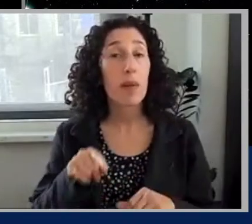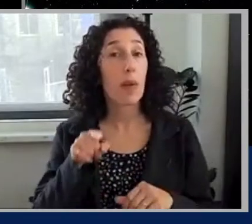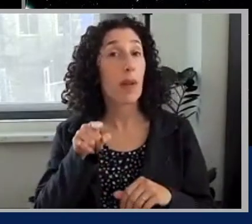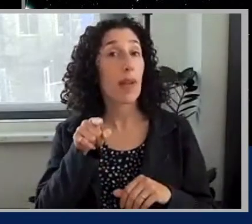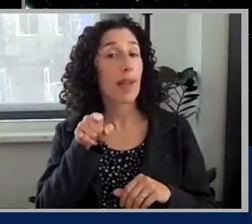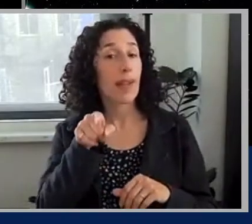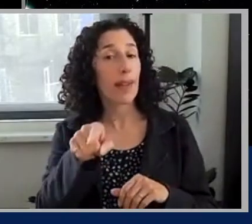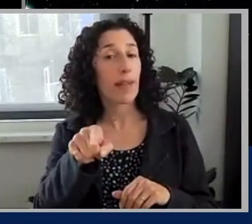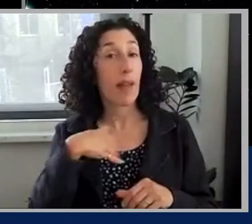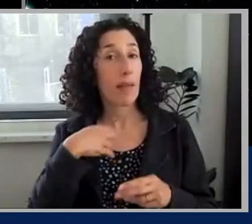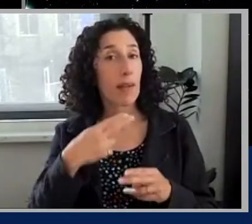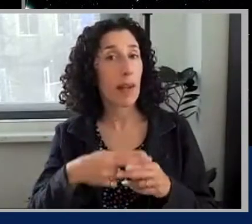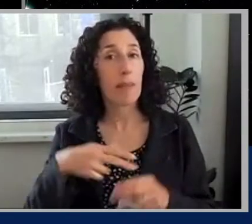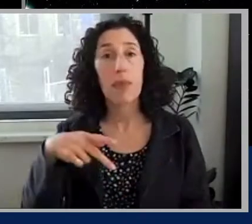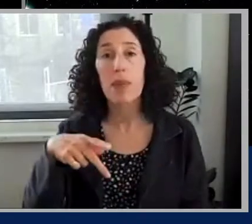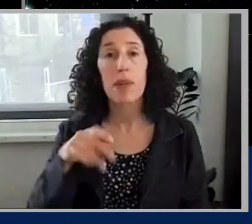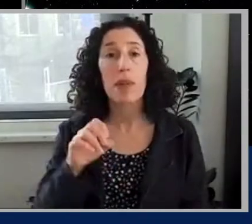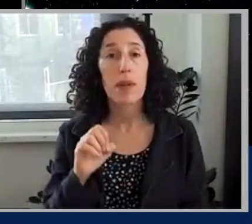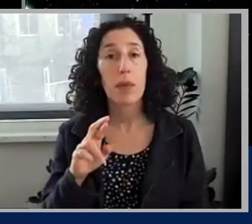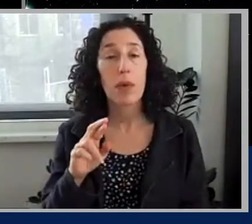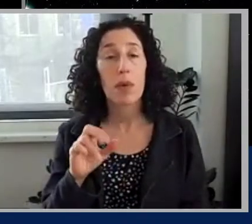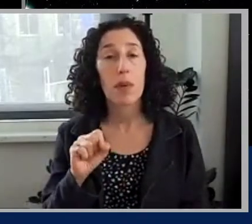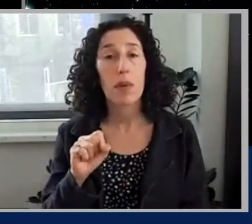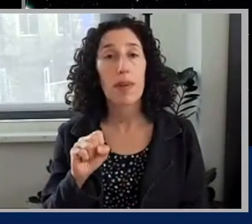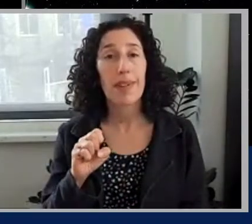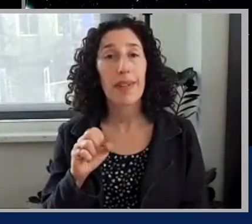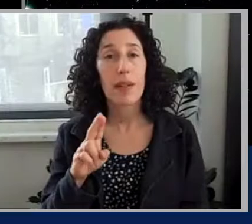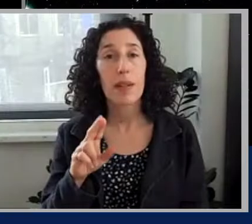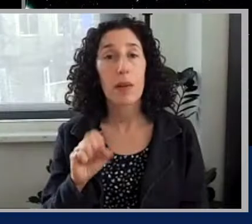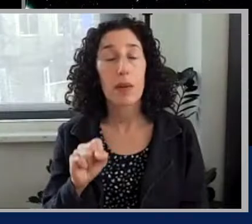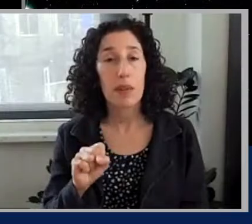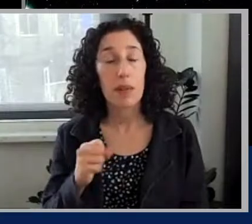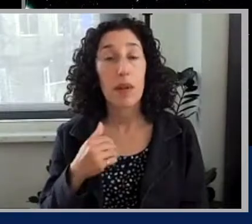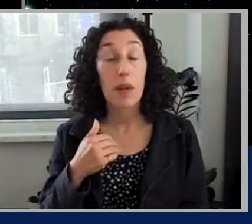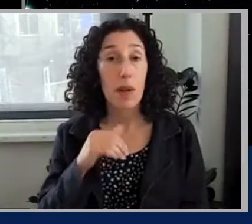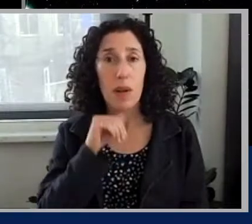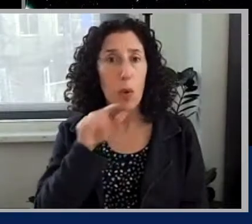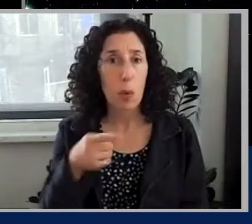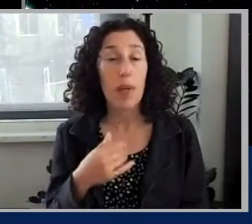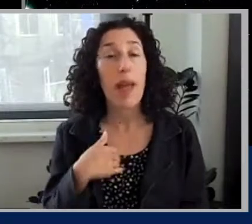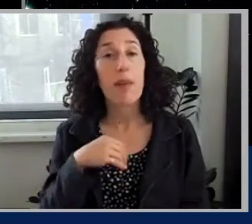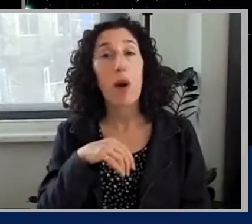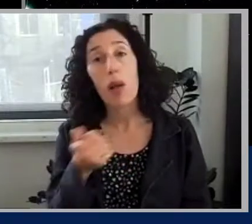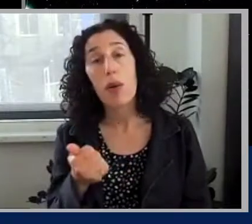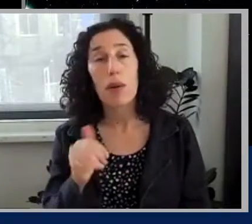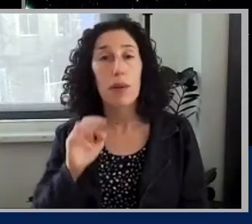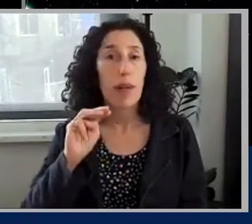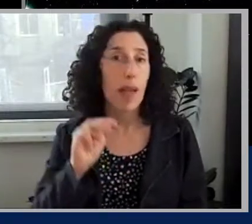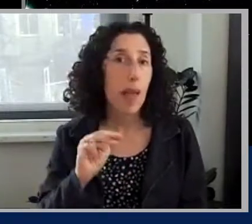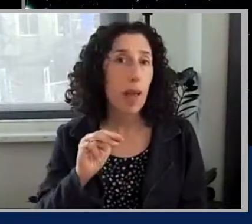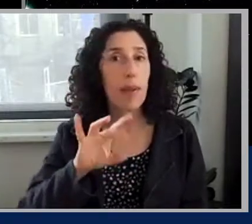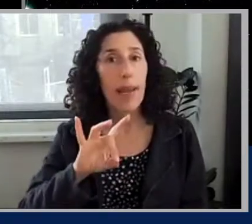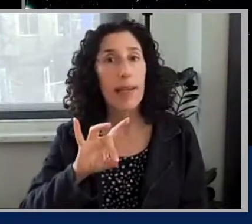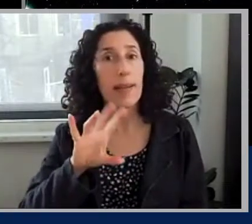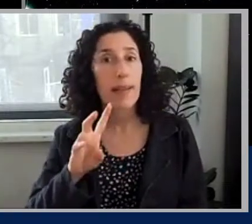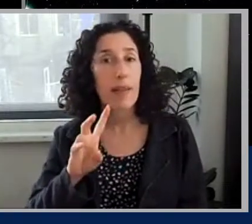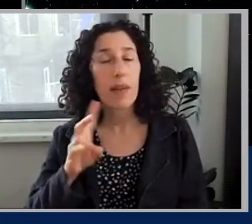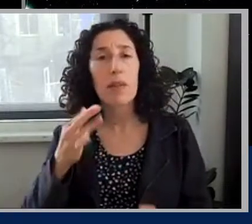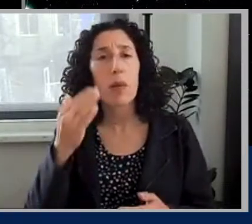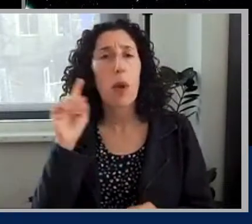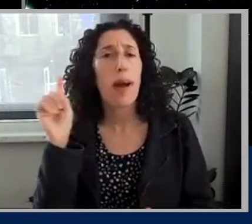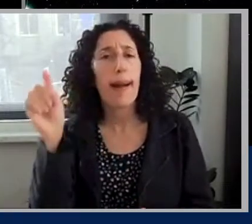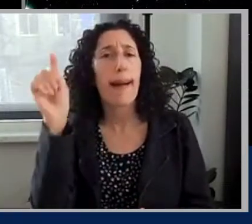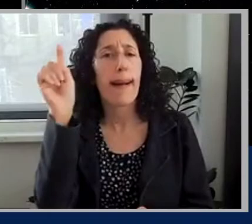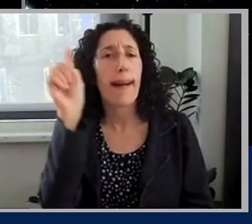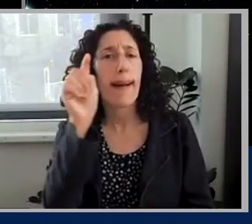black hole that's burping out there in the universe. Others like M87 are doing this as well. And depending on the area around